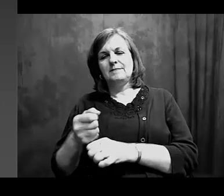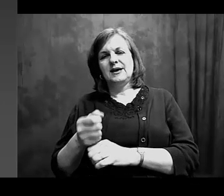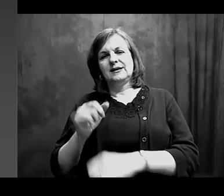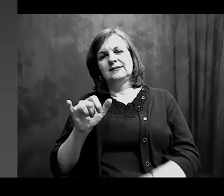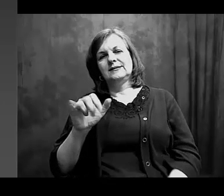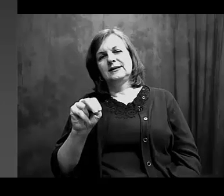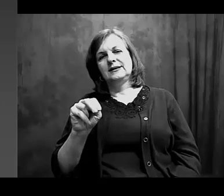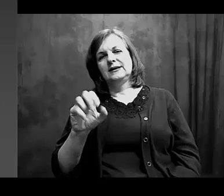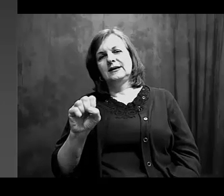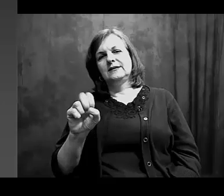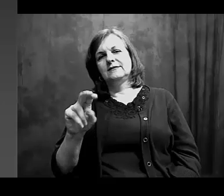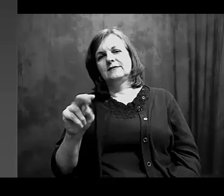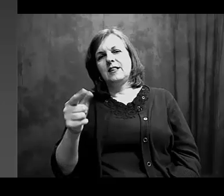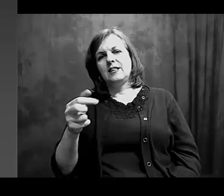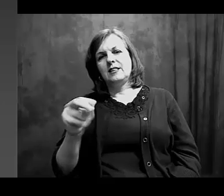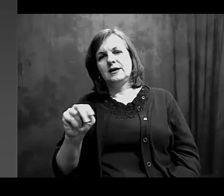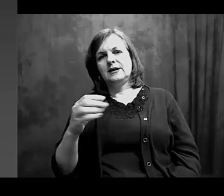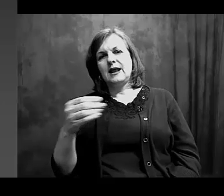need.